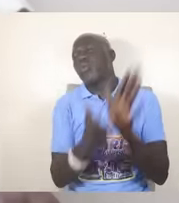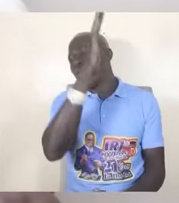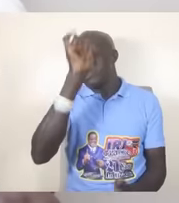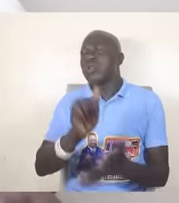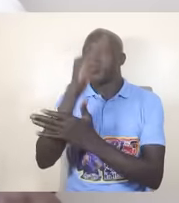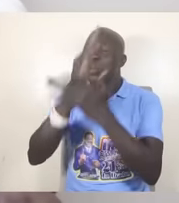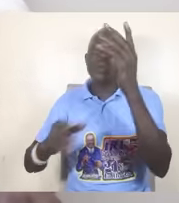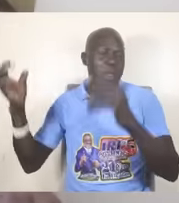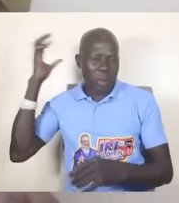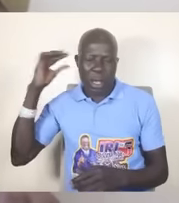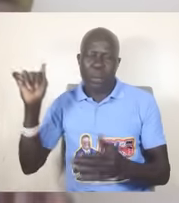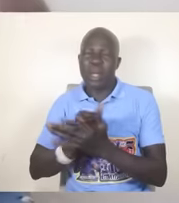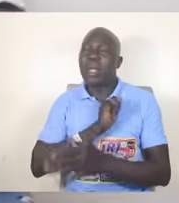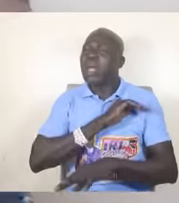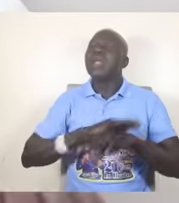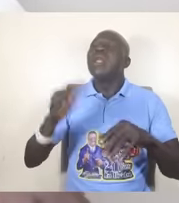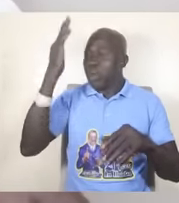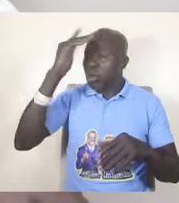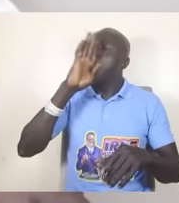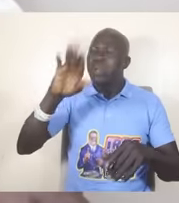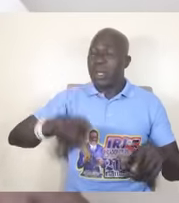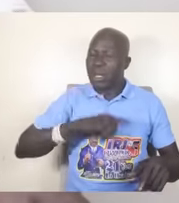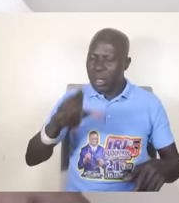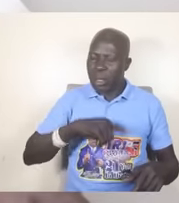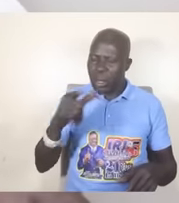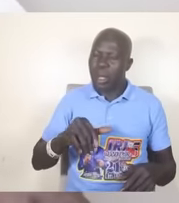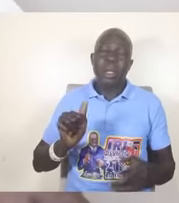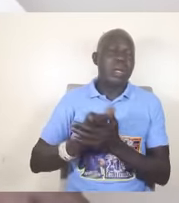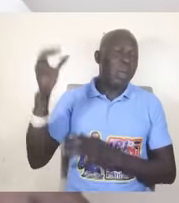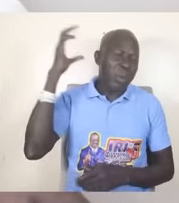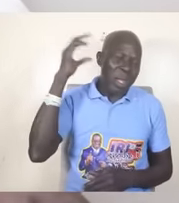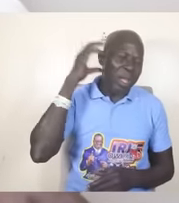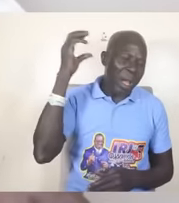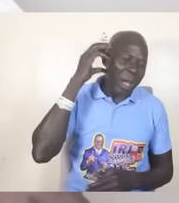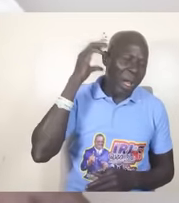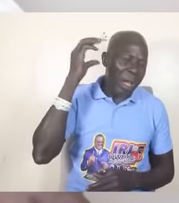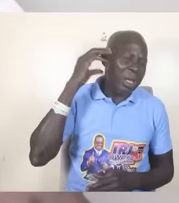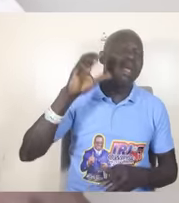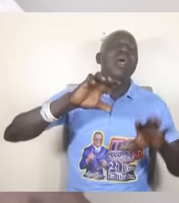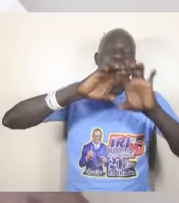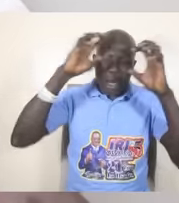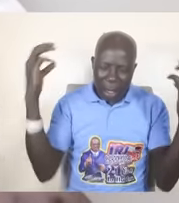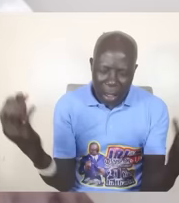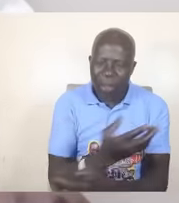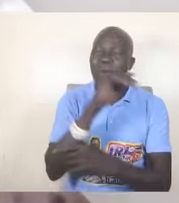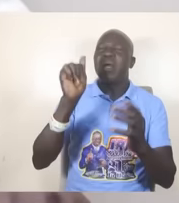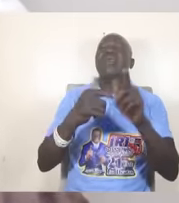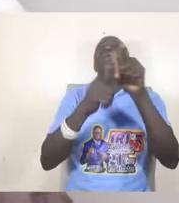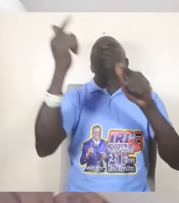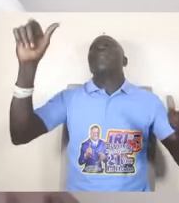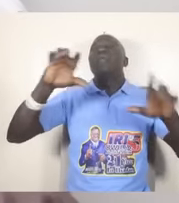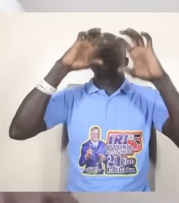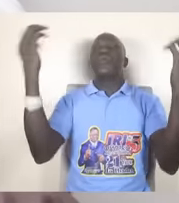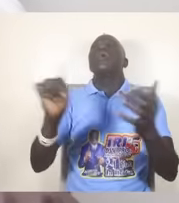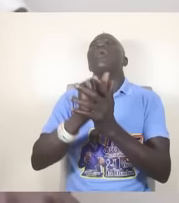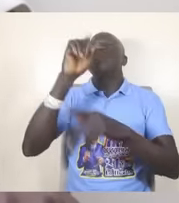ti gbo mi. Some people are here. Ti won what dem wa leko yi. And they're in Lagos. What dem gbo de pa yi. They are about the cruise. Layi. That this great